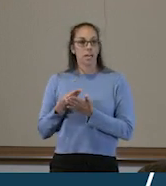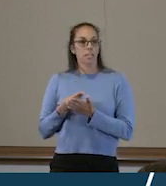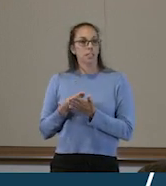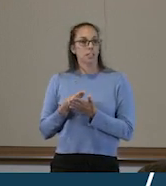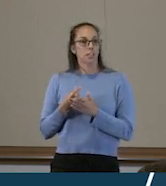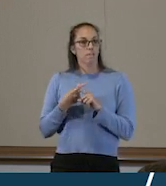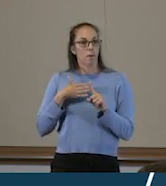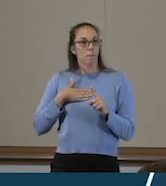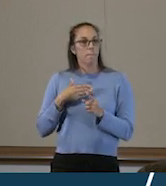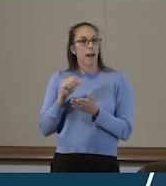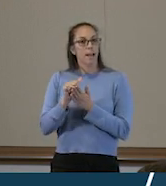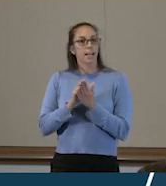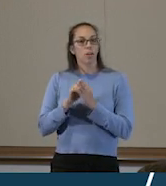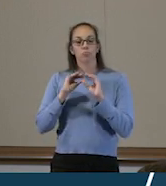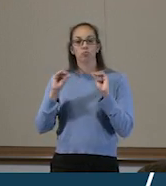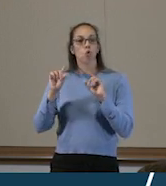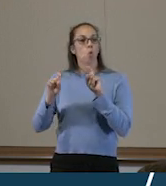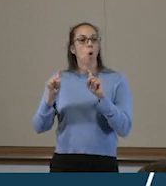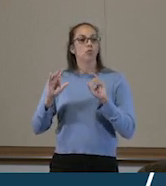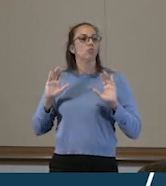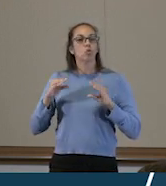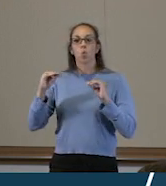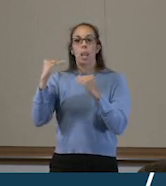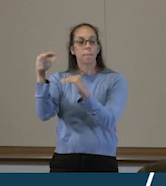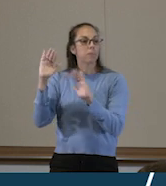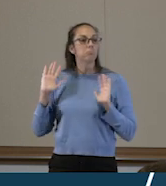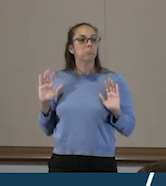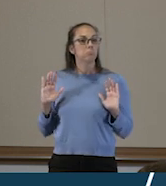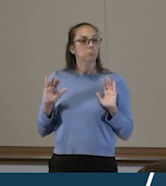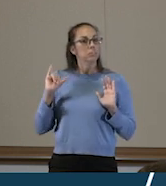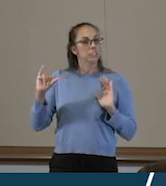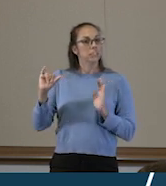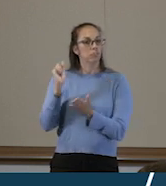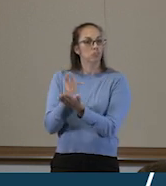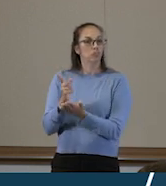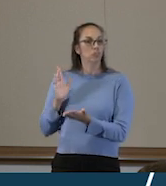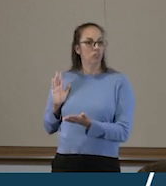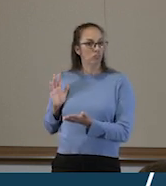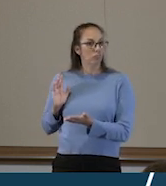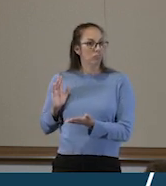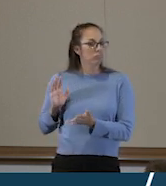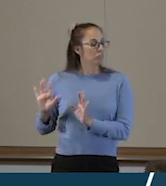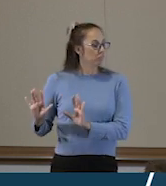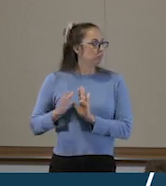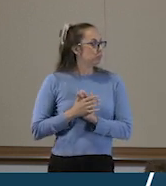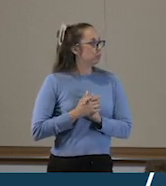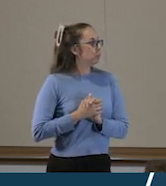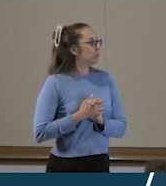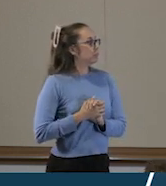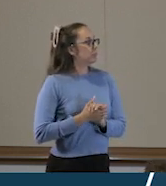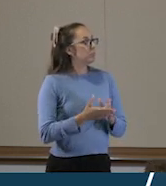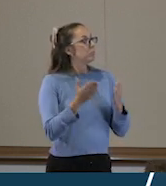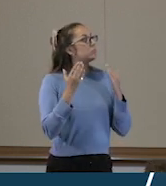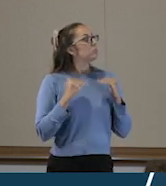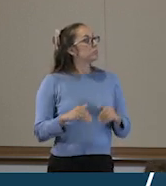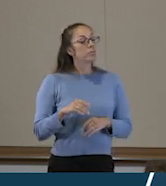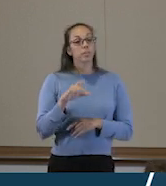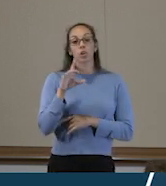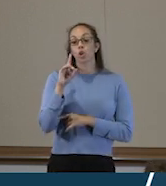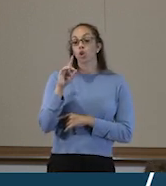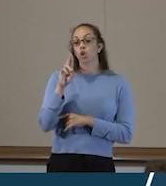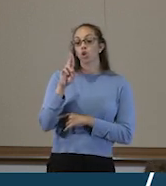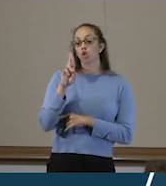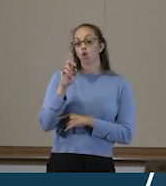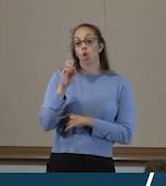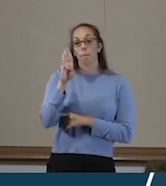No questions asked, okay? A durable power of attorney is a power of attorney